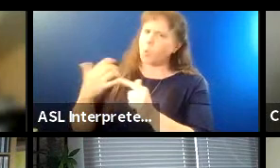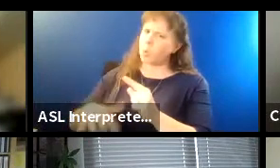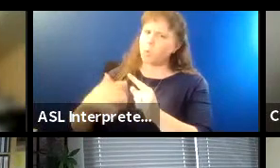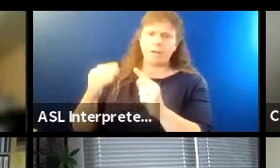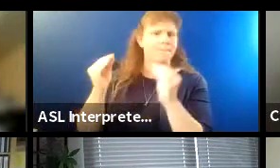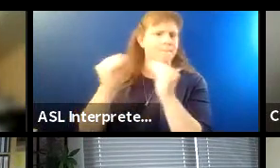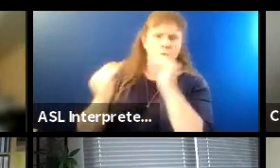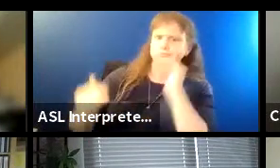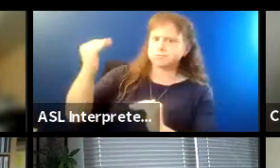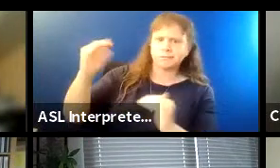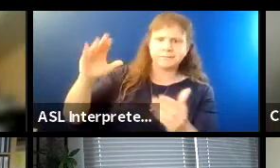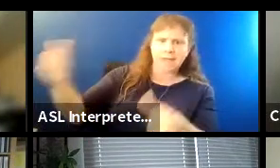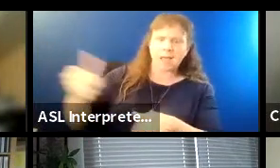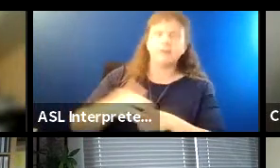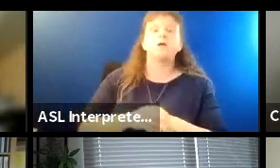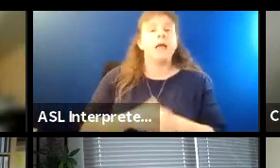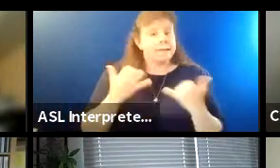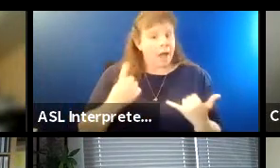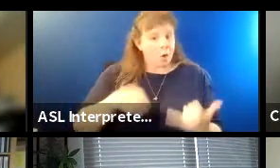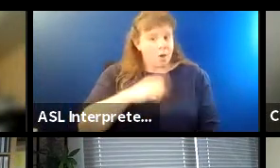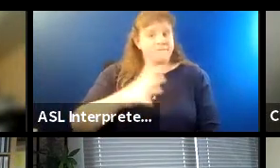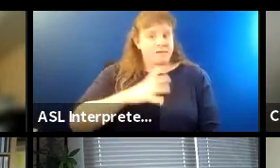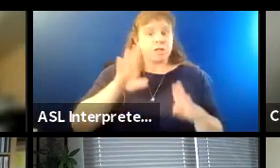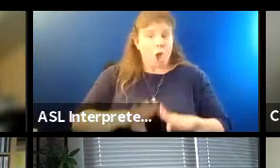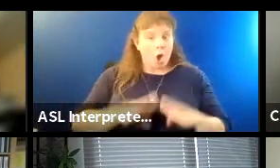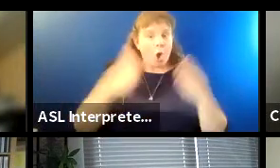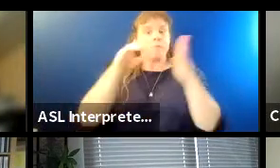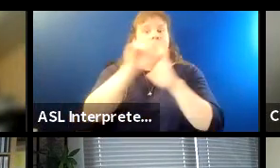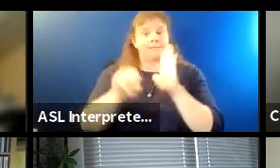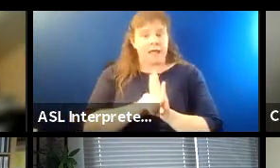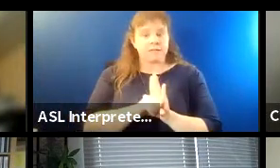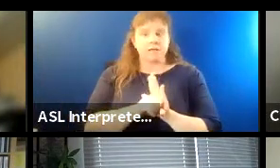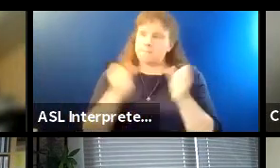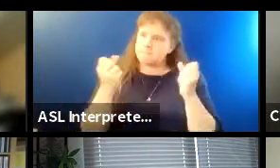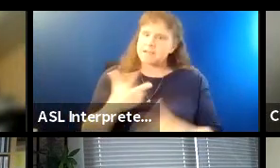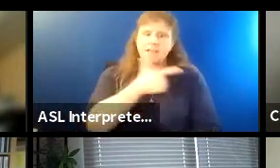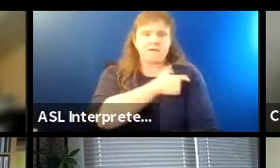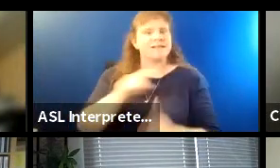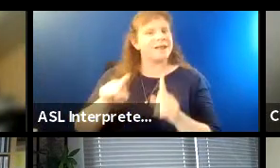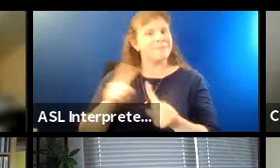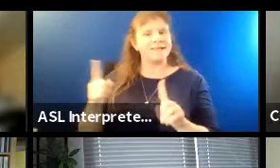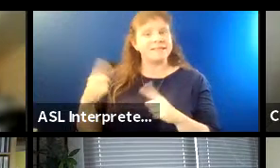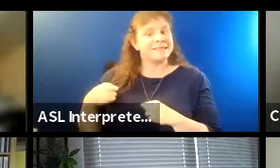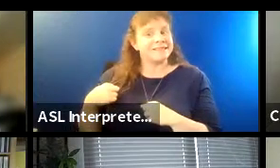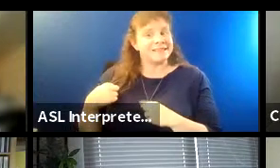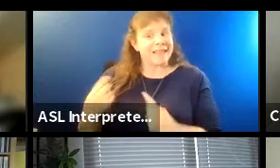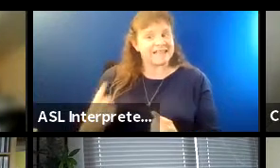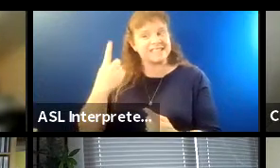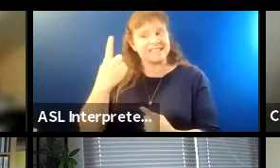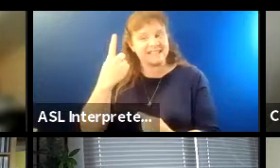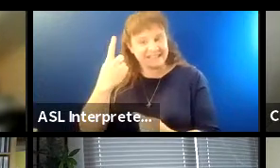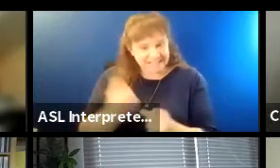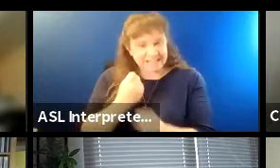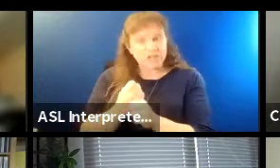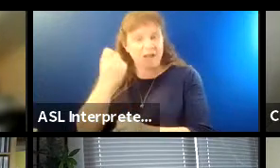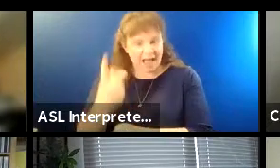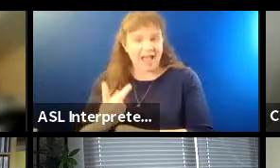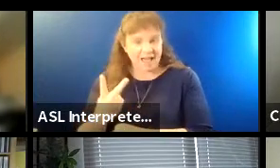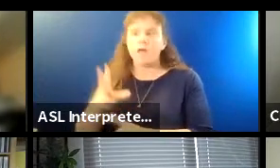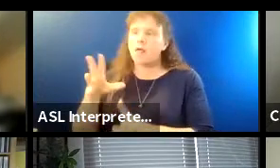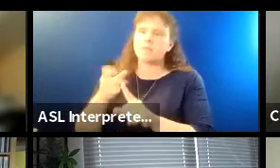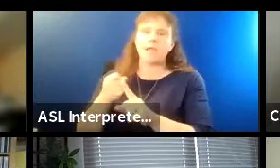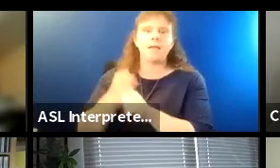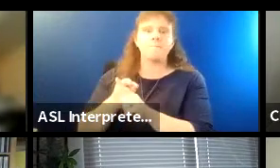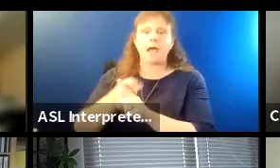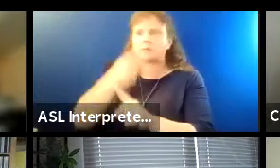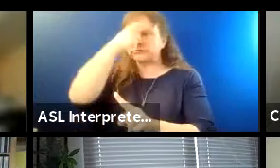people have been vaccinated, the impacts of the past year and a half, that trauma is long lasting for the older adults who we serve,